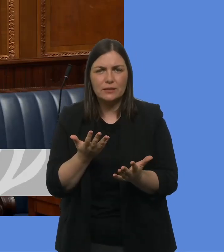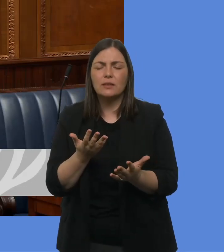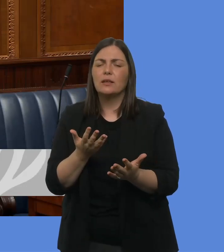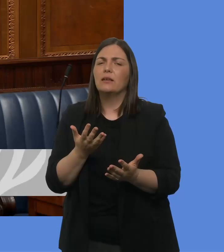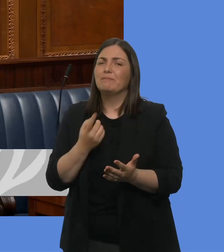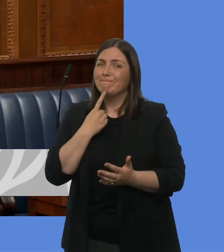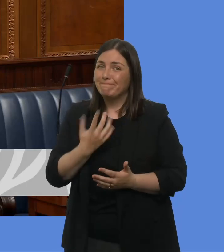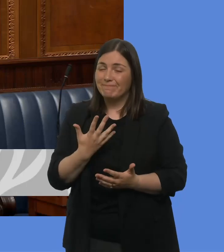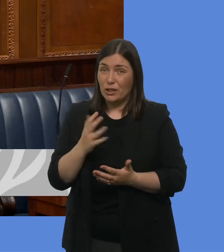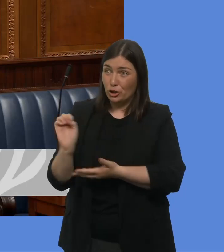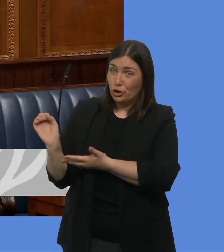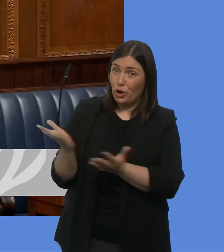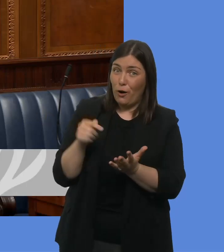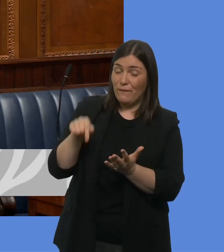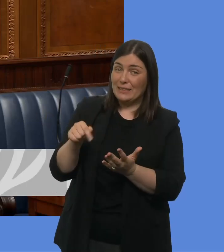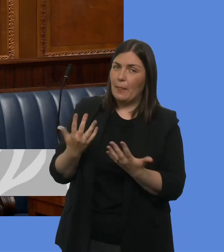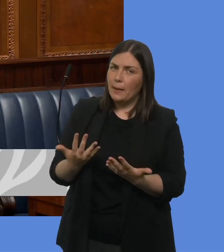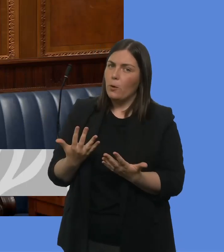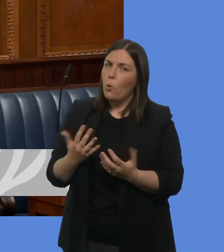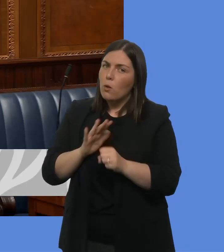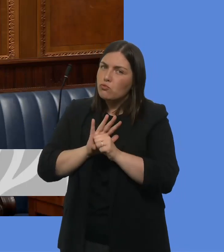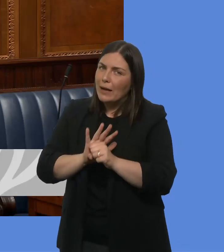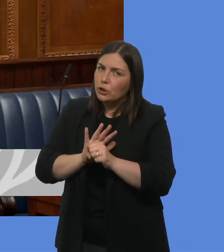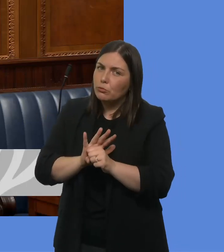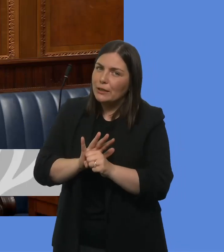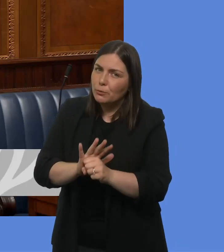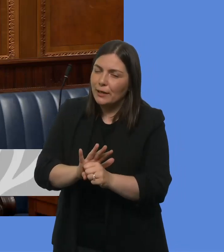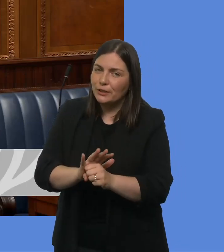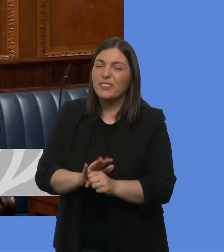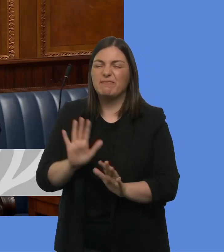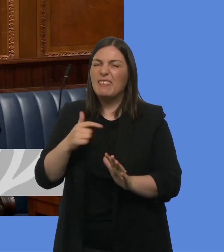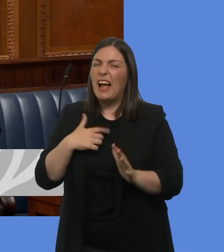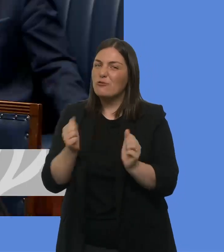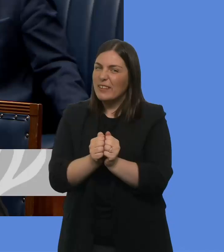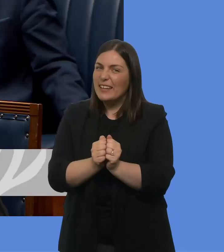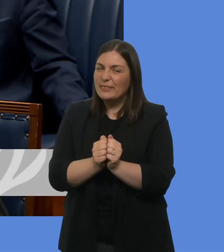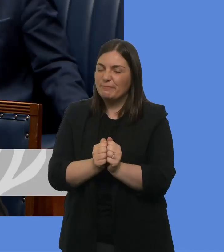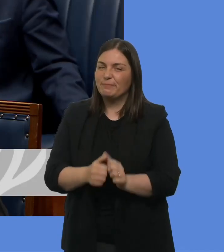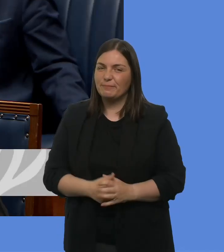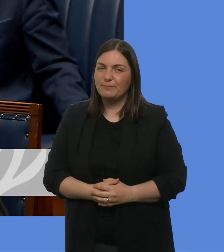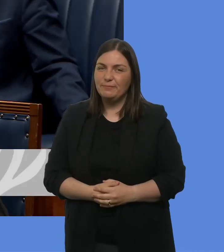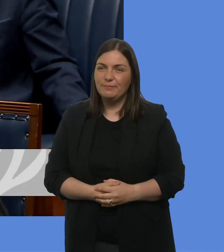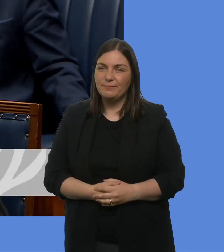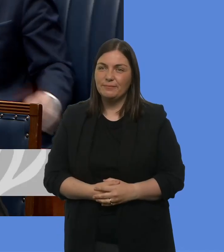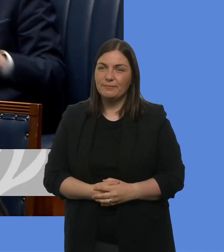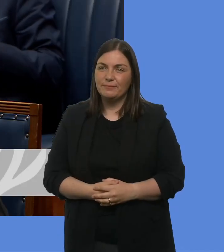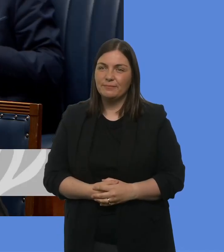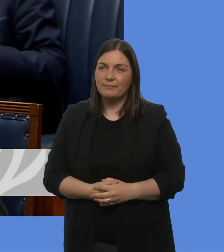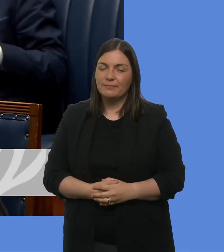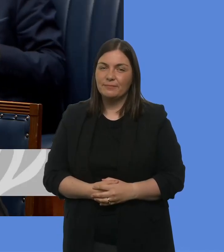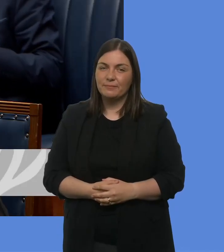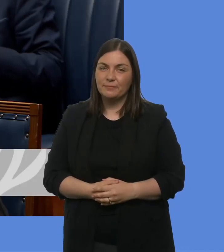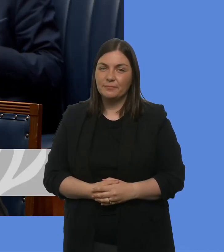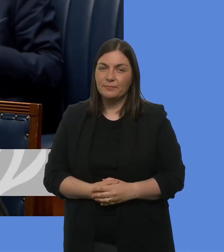service is experiencing pressures, and Nick, that's something that I think we agree on too. He also spoke